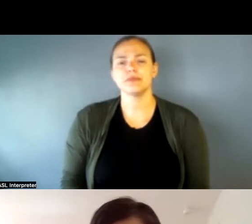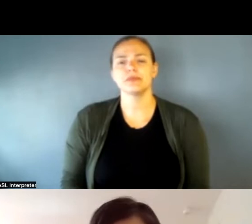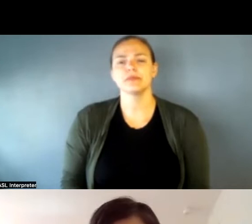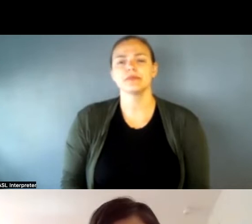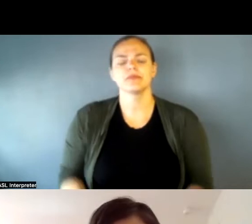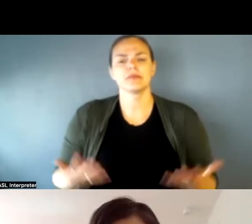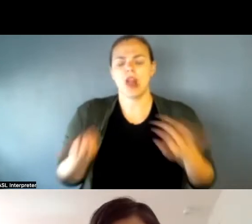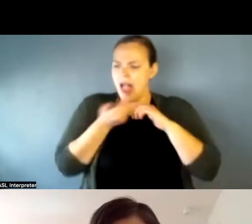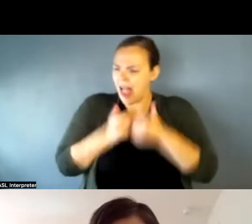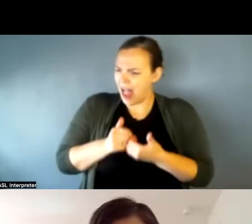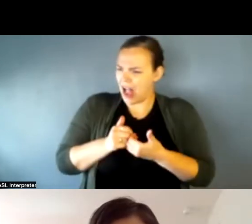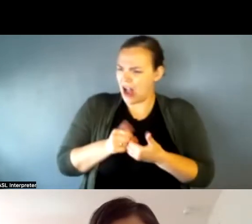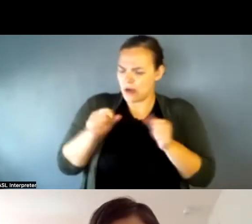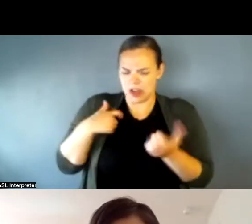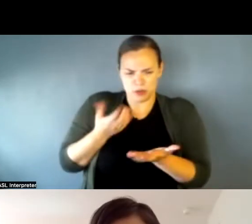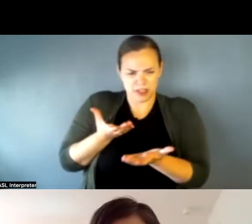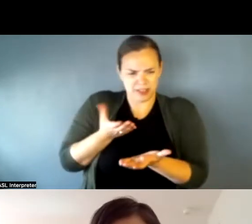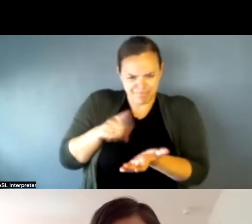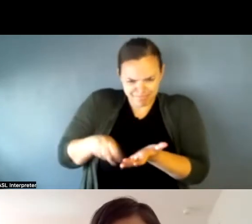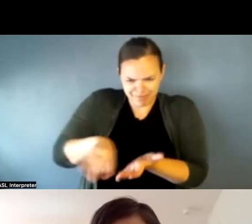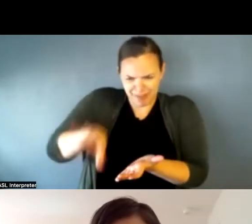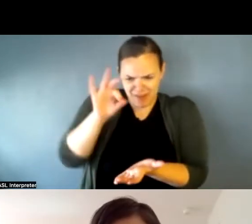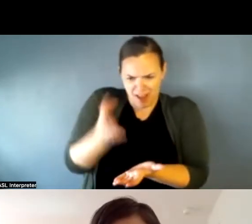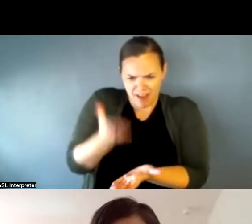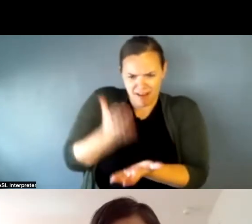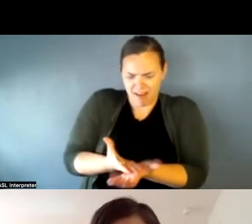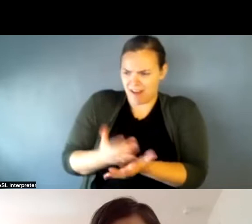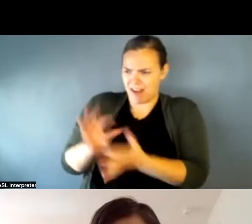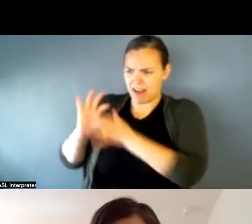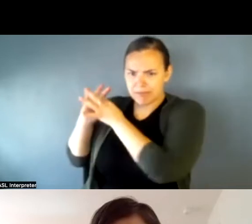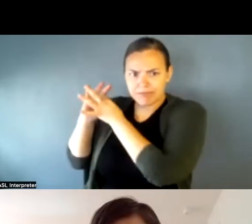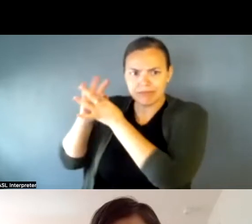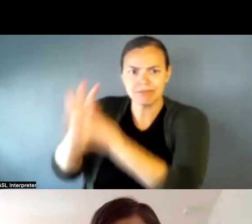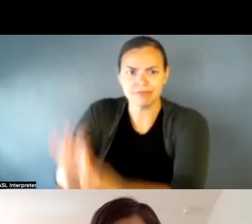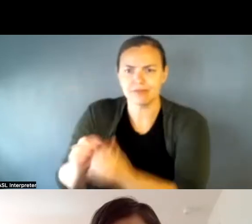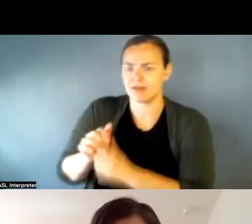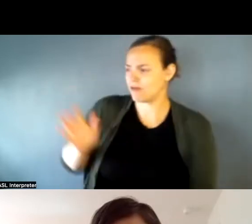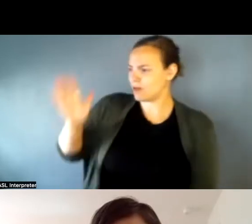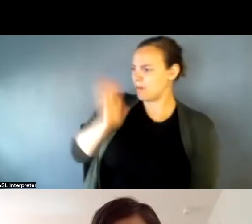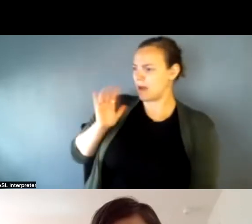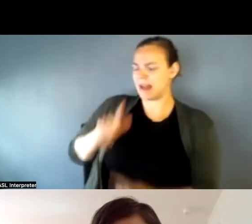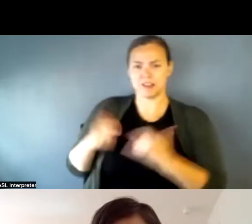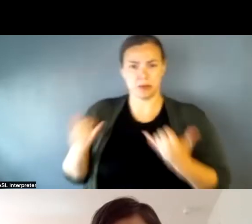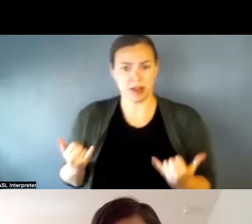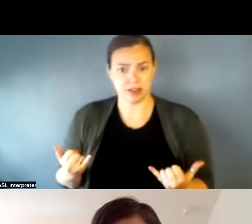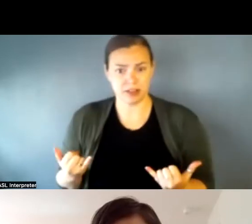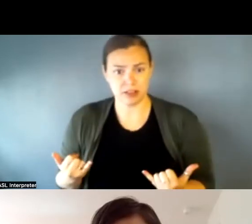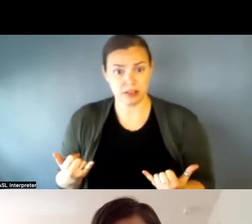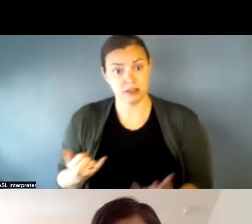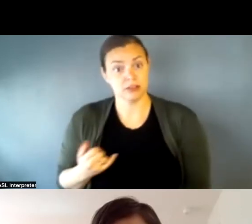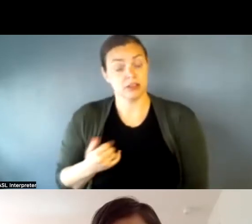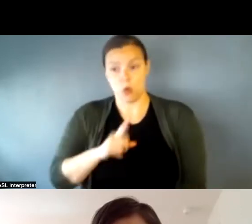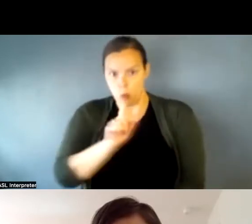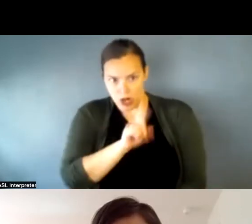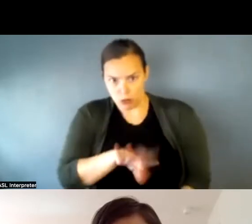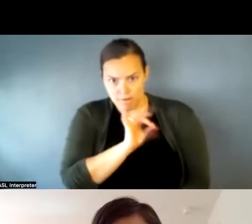how can we actually find evidence of any continuities between the past and present? I mean, where are, and do we need to seek those continuities, I